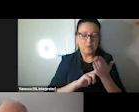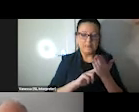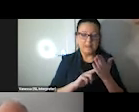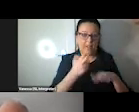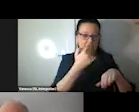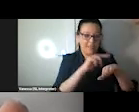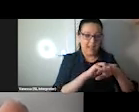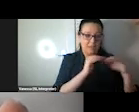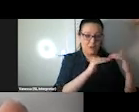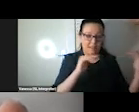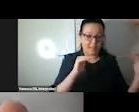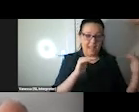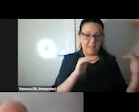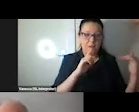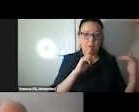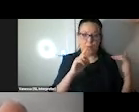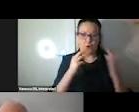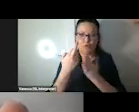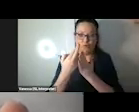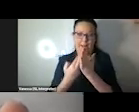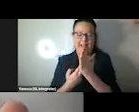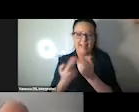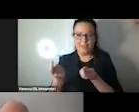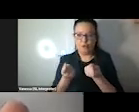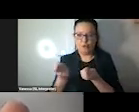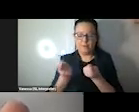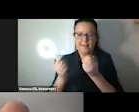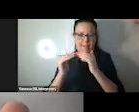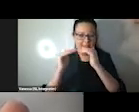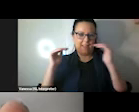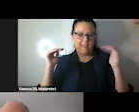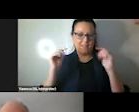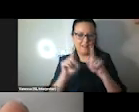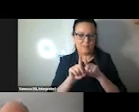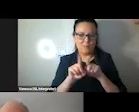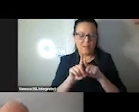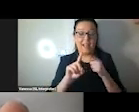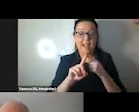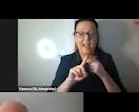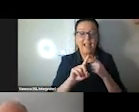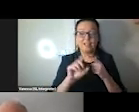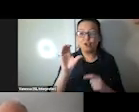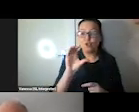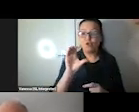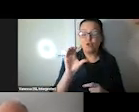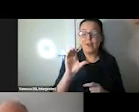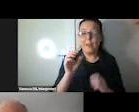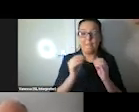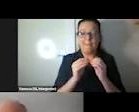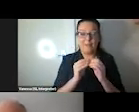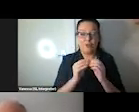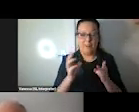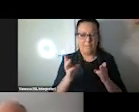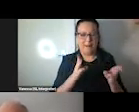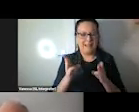level, at a regulatory level, but also as Caitríona highlighted, the practical